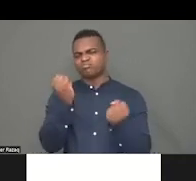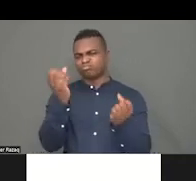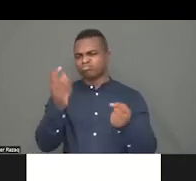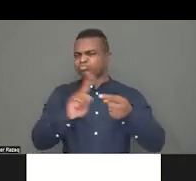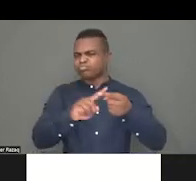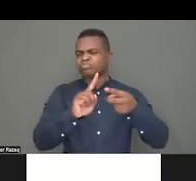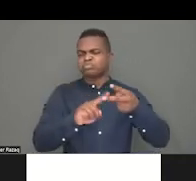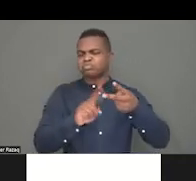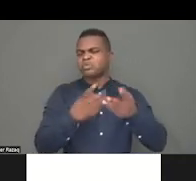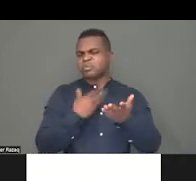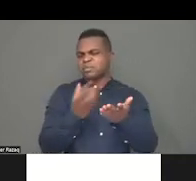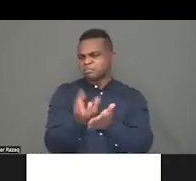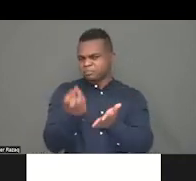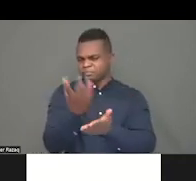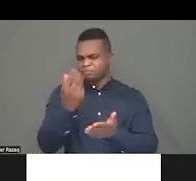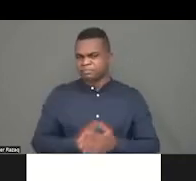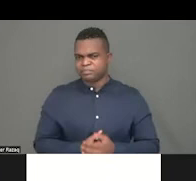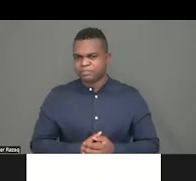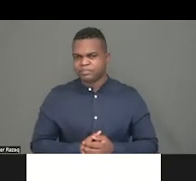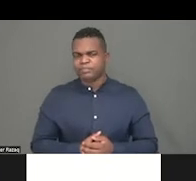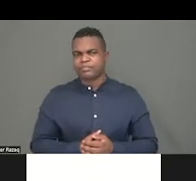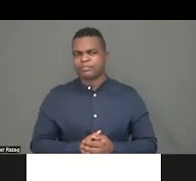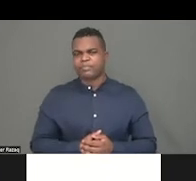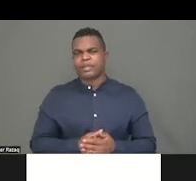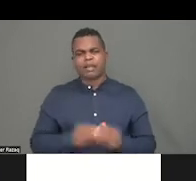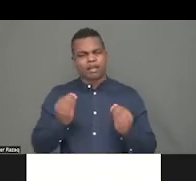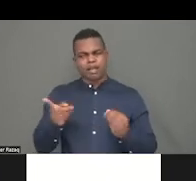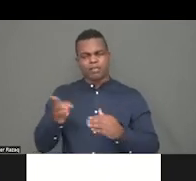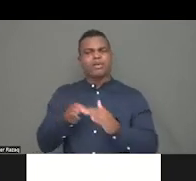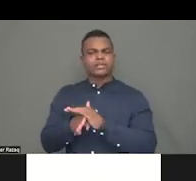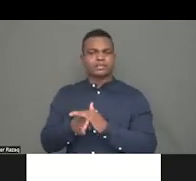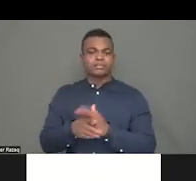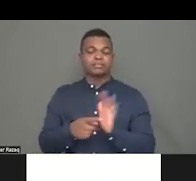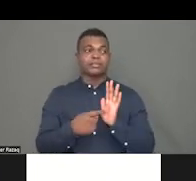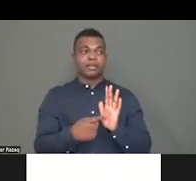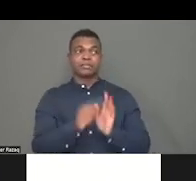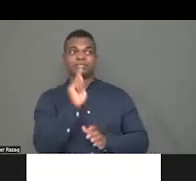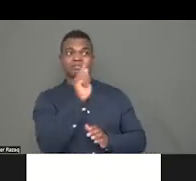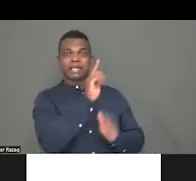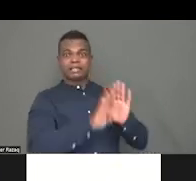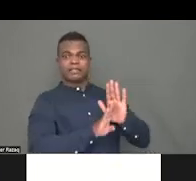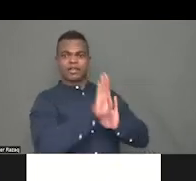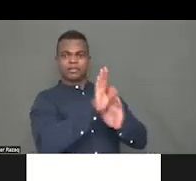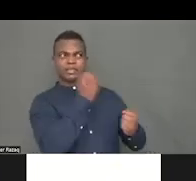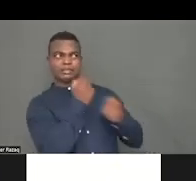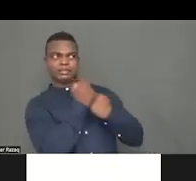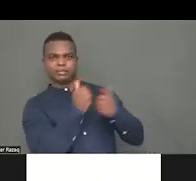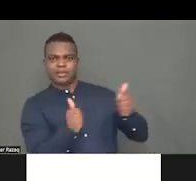dim situation across the continent? Yeah,